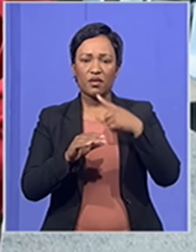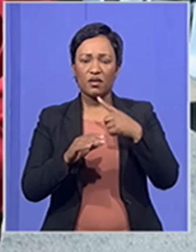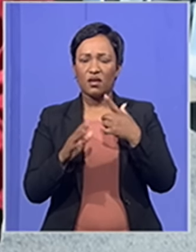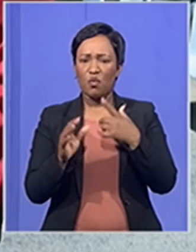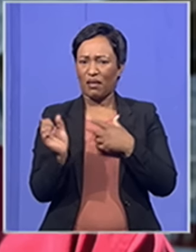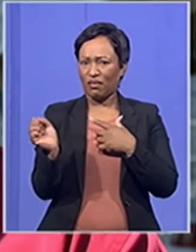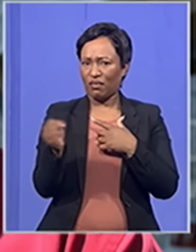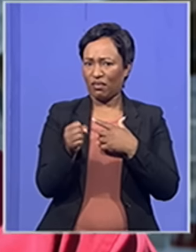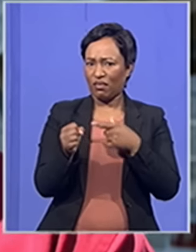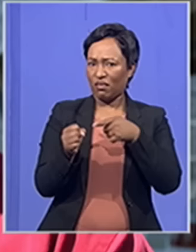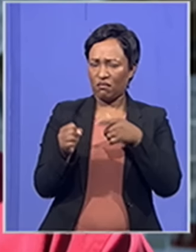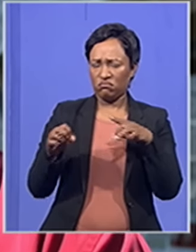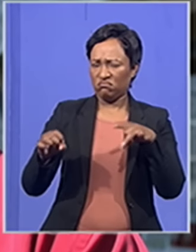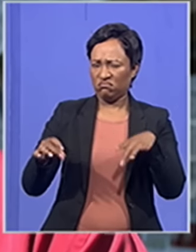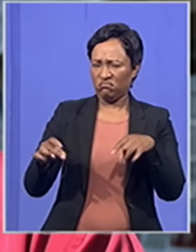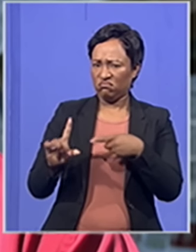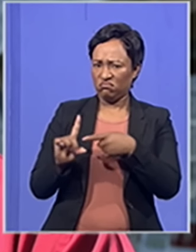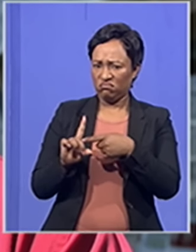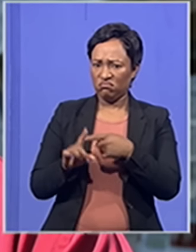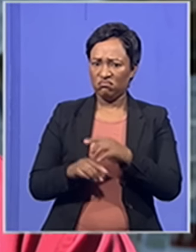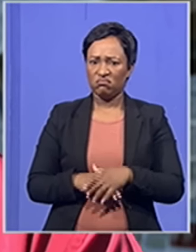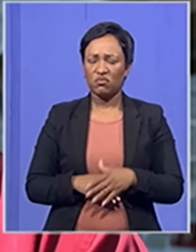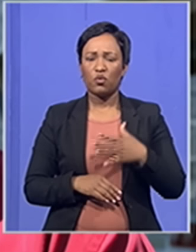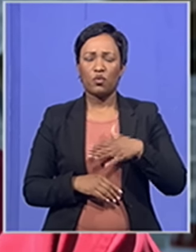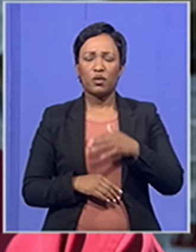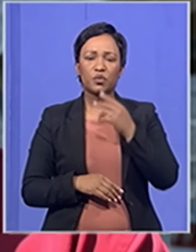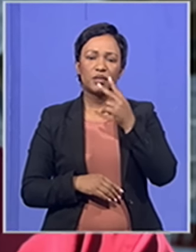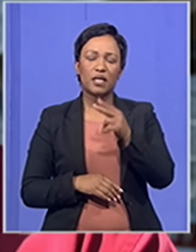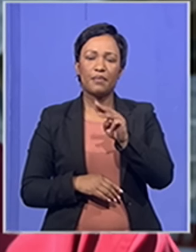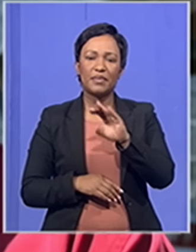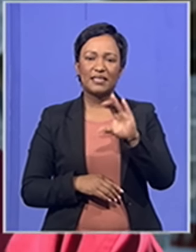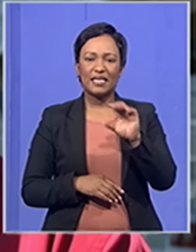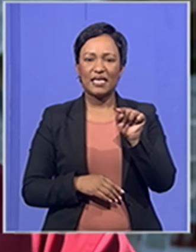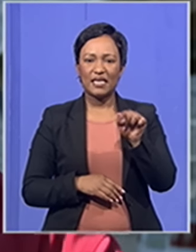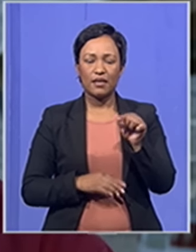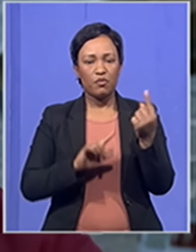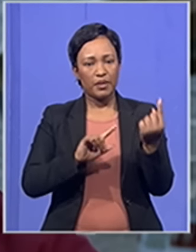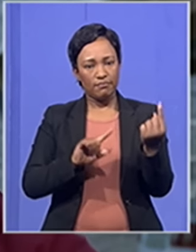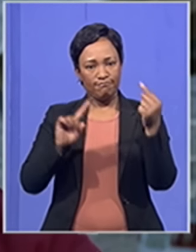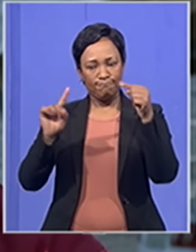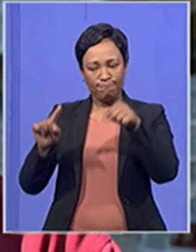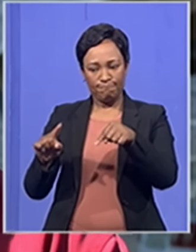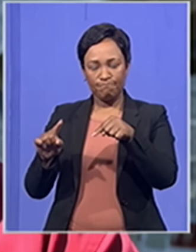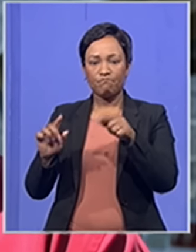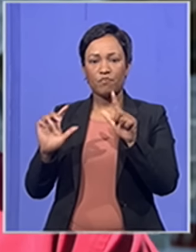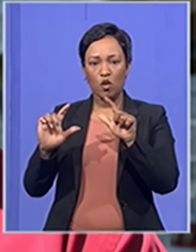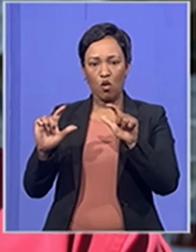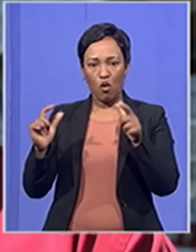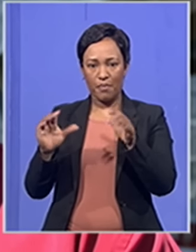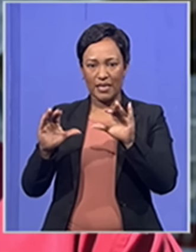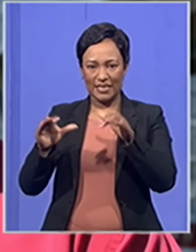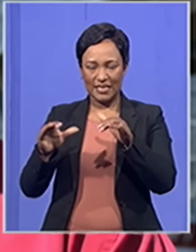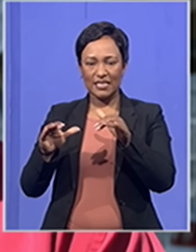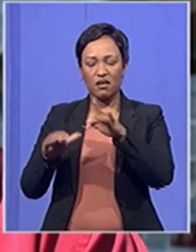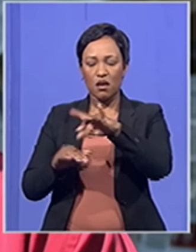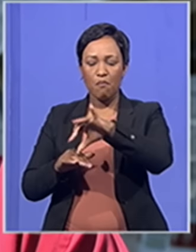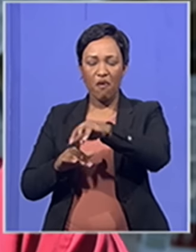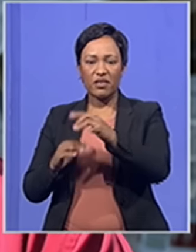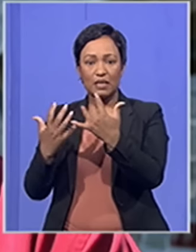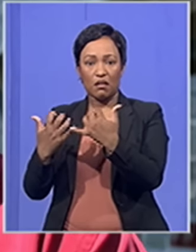ha hae. Re batla go bona MEC Mokhuduthamaga wa lehapha le maleba a tla go committee ya rona ko legislature a tla